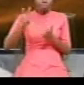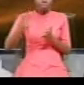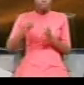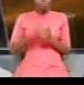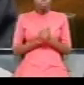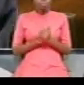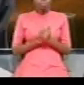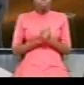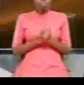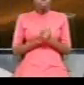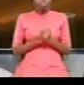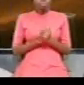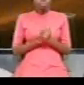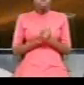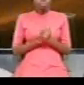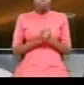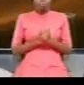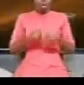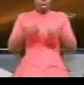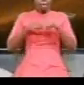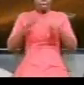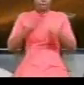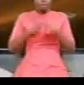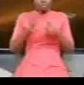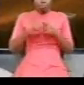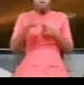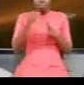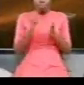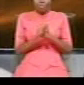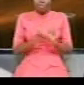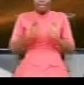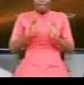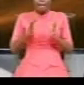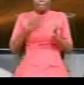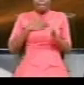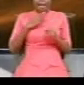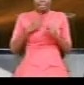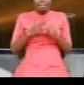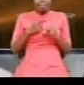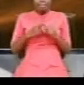verse 2. But unto you that fear